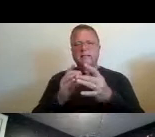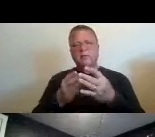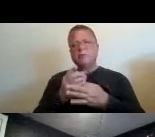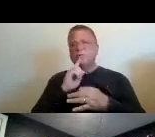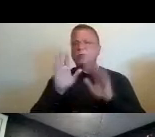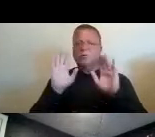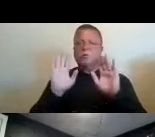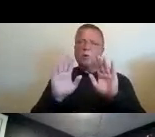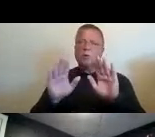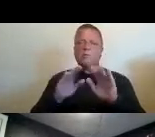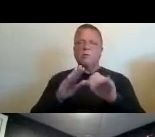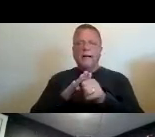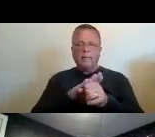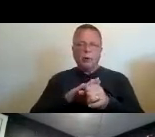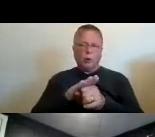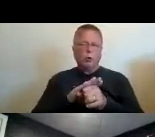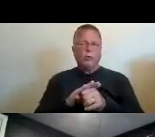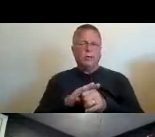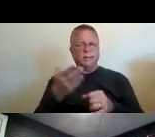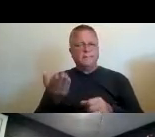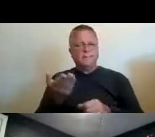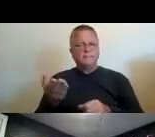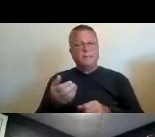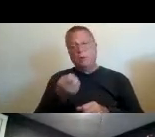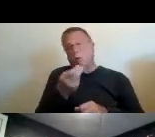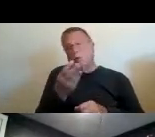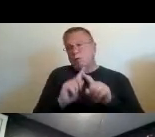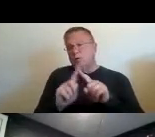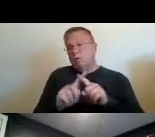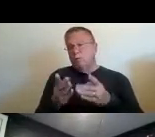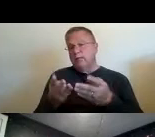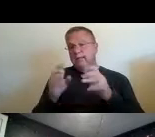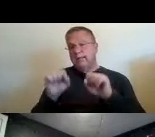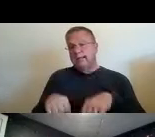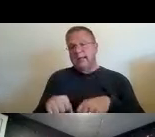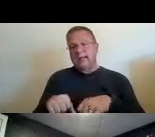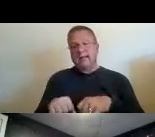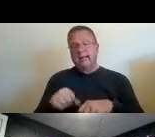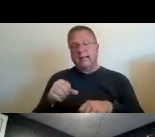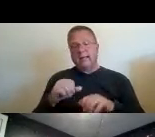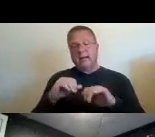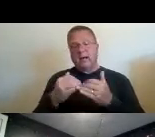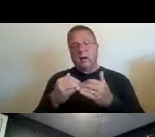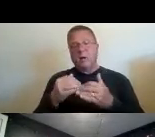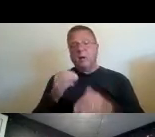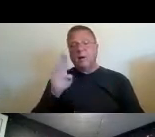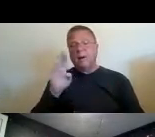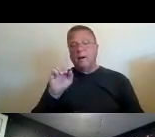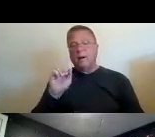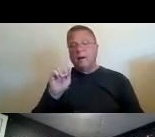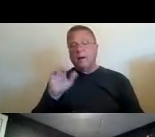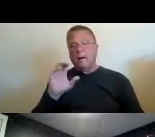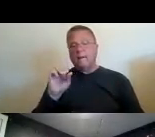wonderful neighborhood that's here? So there's a few different ways that we can think about doing it. Beacon Street,